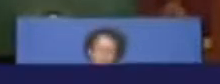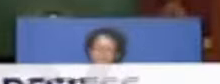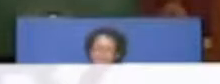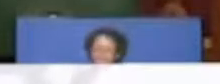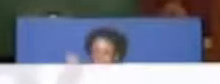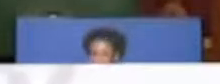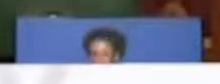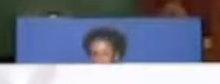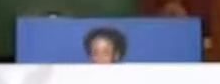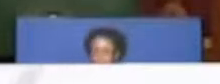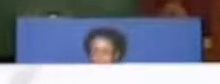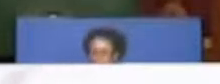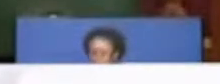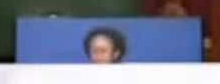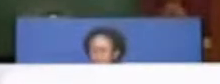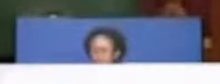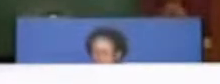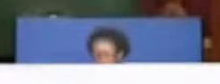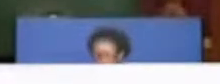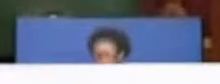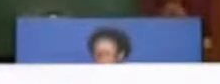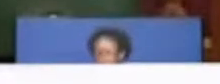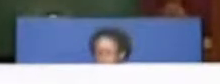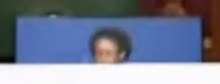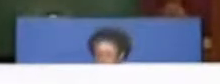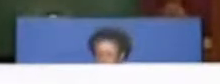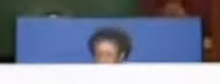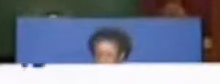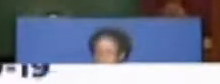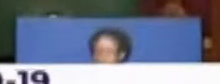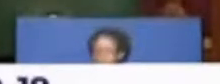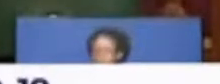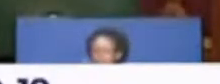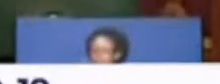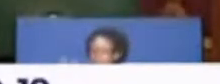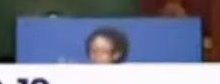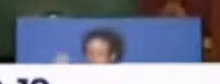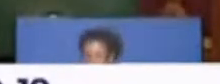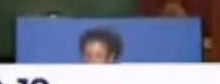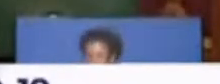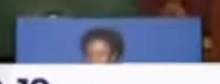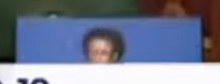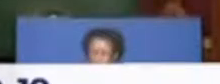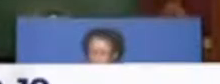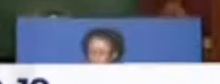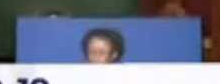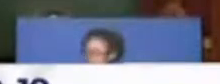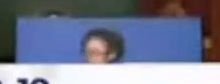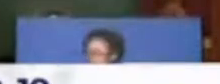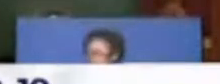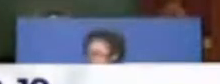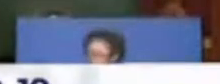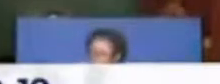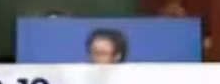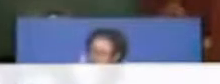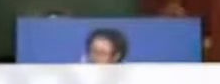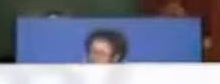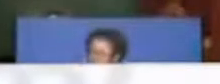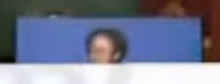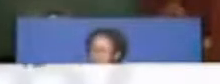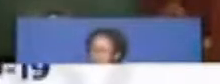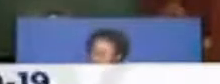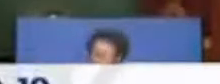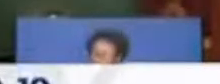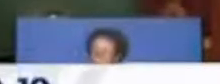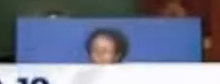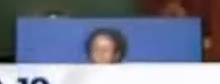meet within the next 25 days. I therefore once again call on all Kenyans to rally under the call